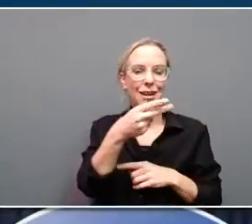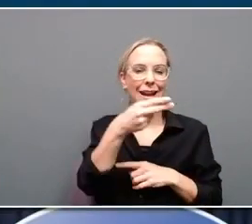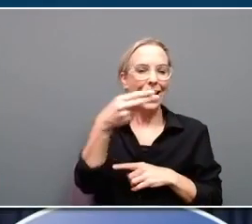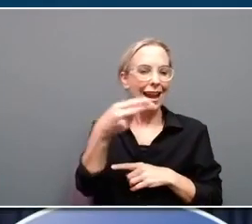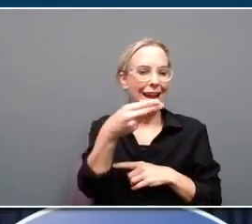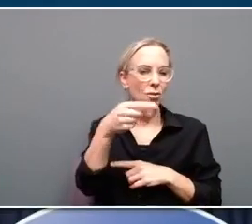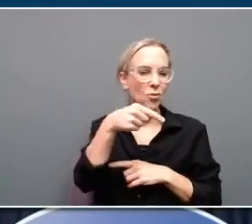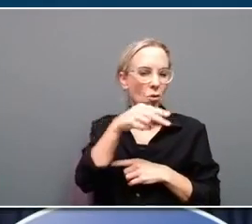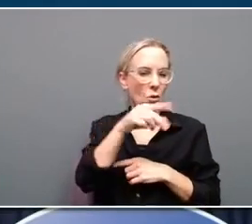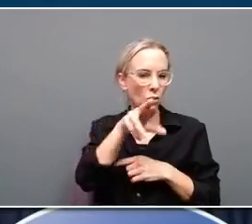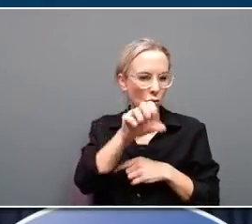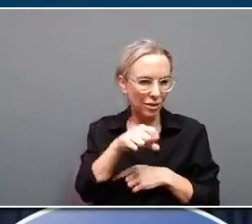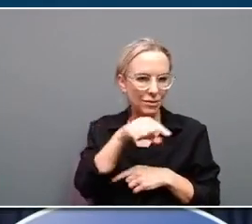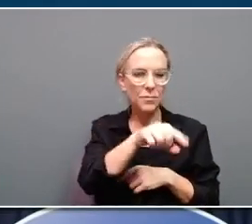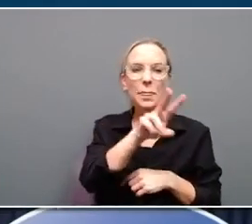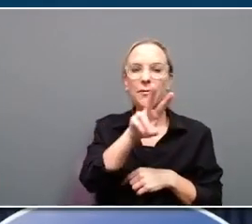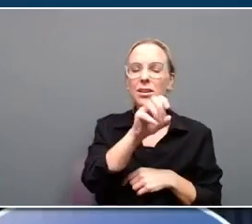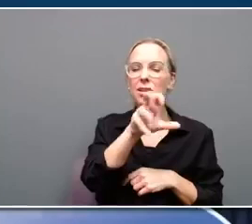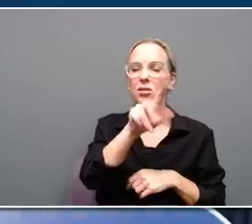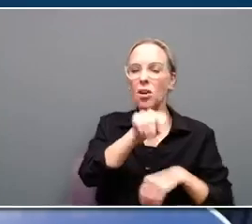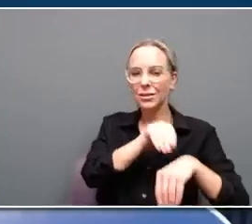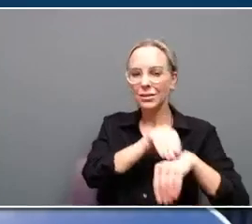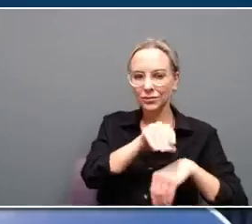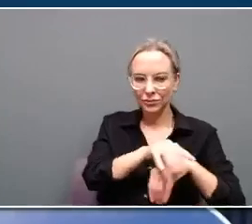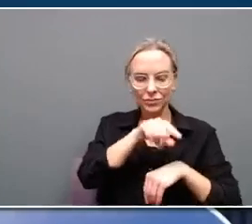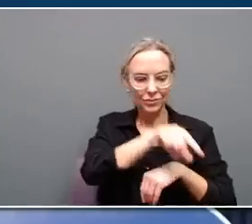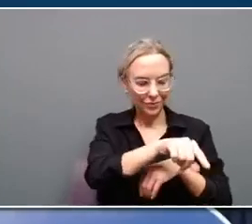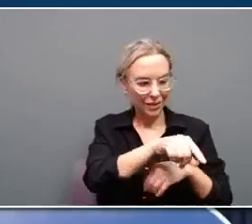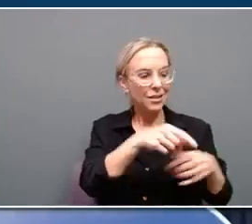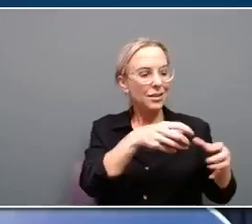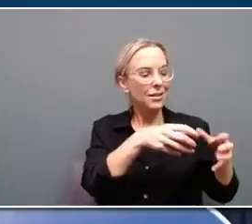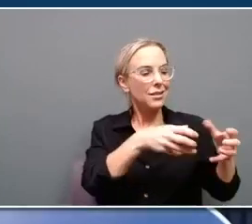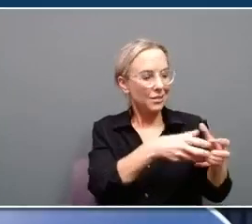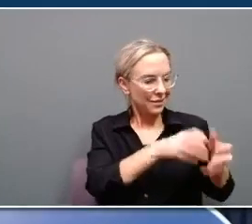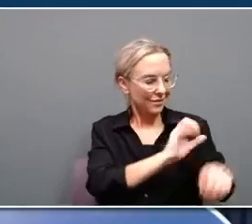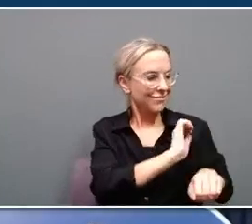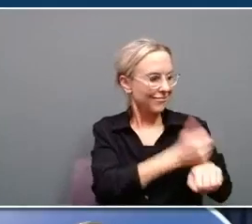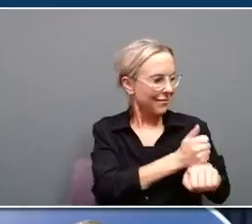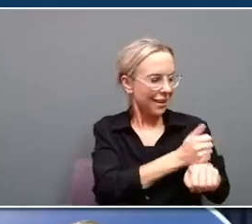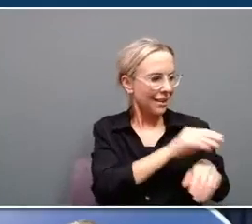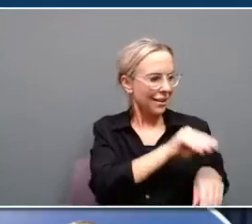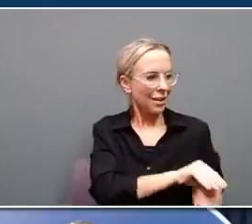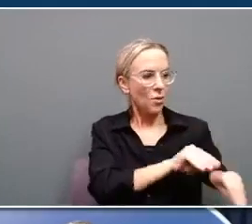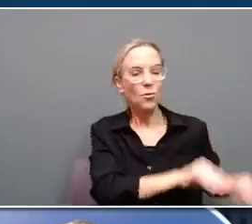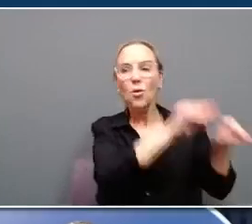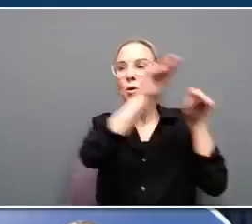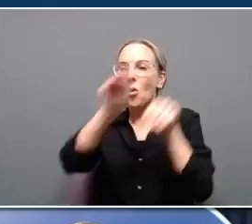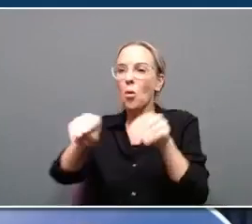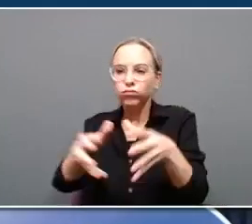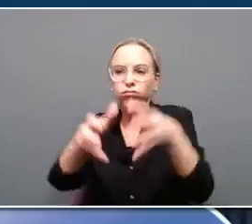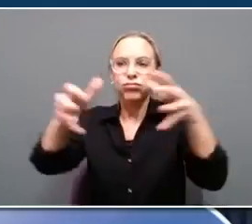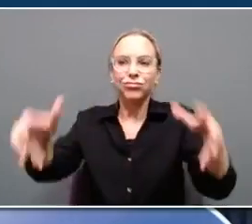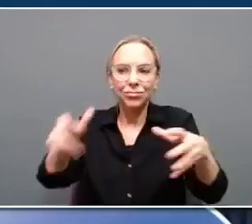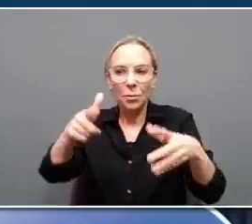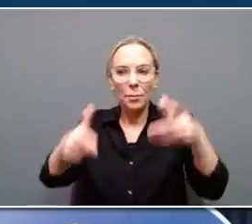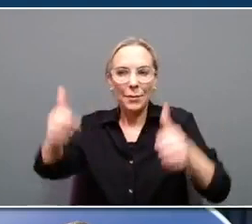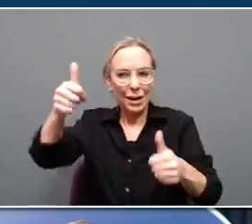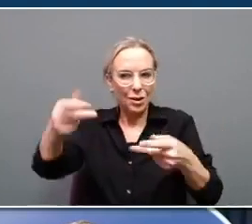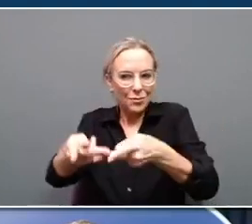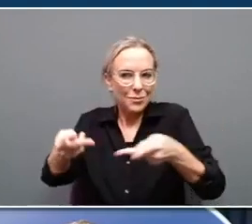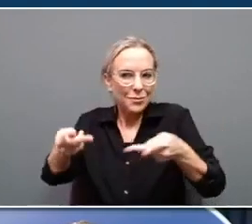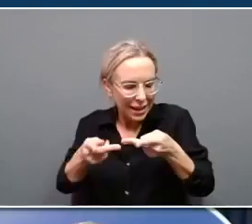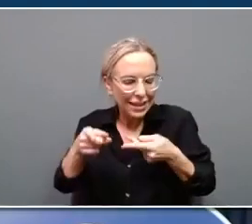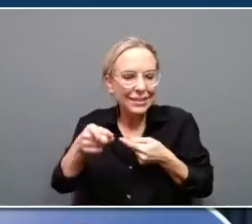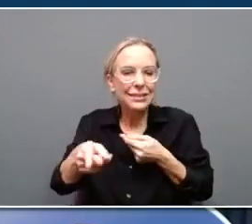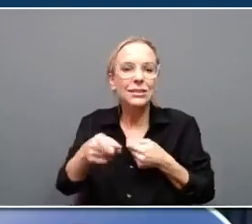Consulting recently moved out of a shared space into a new owned space, and approximately 75 employees just in